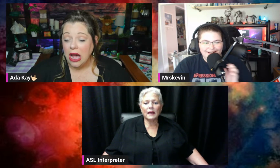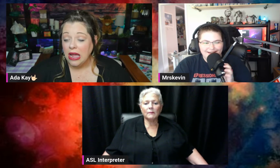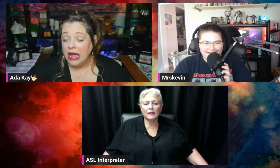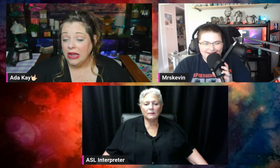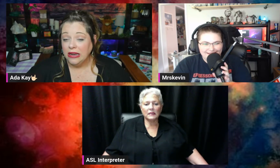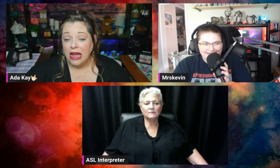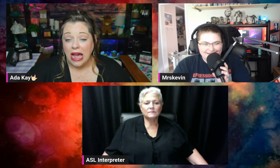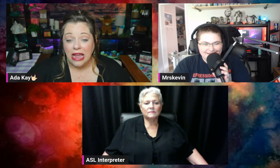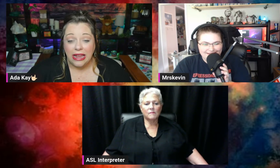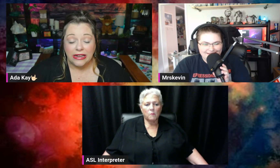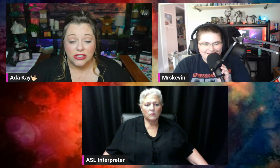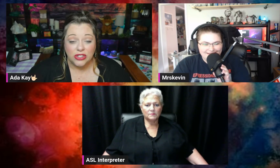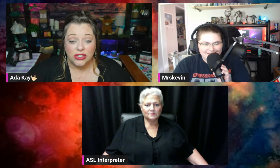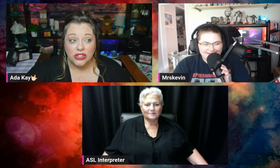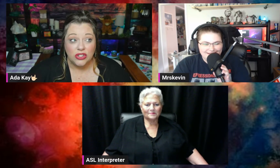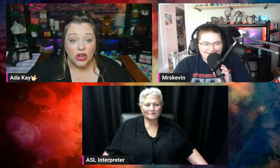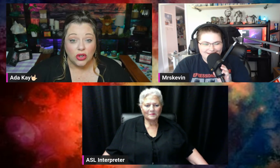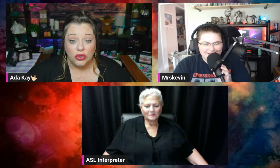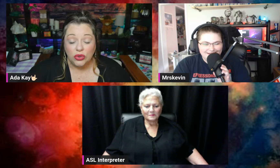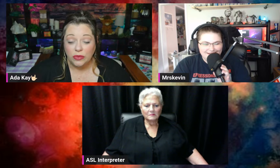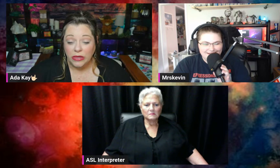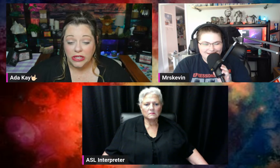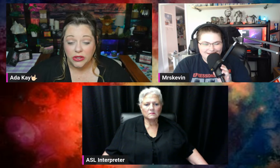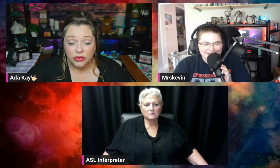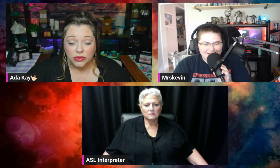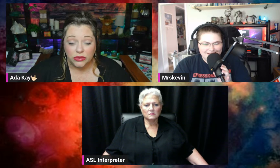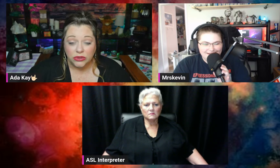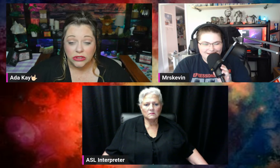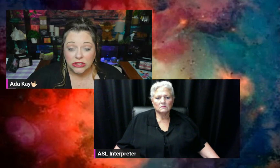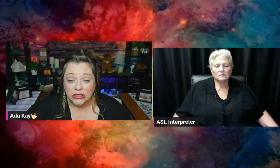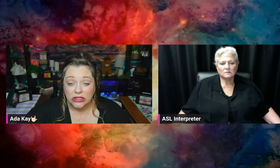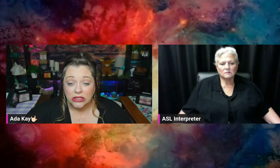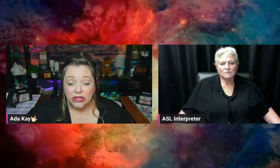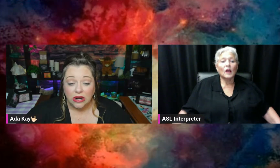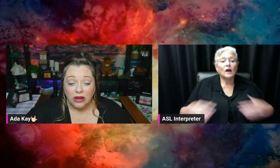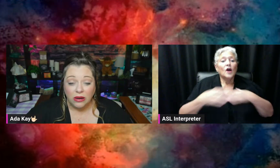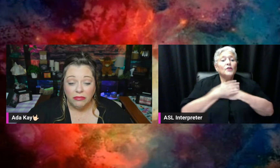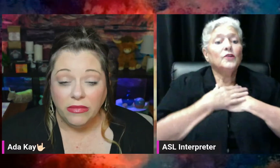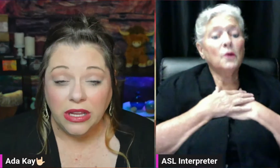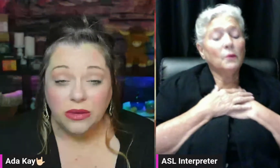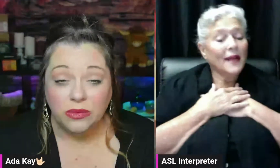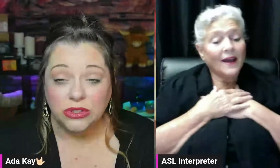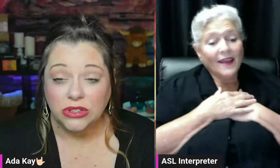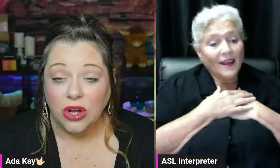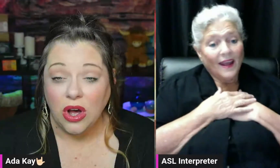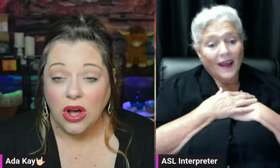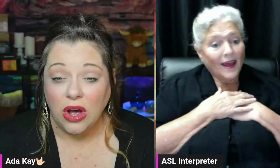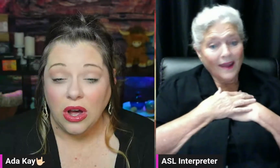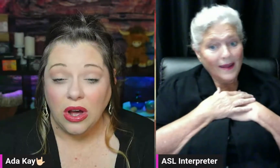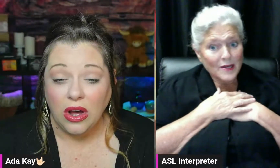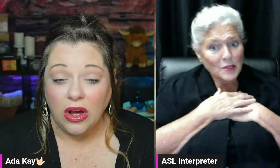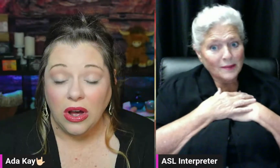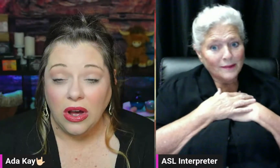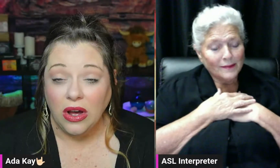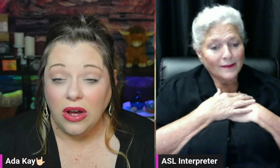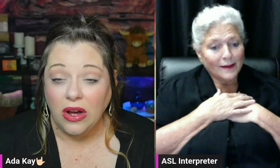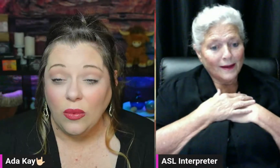a I had a good meal. You know It what was I